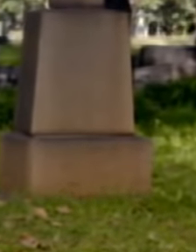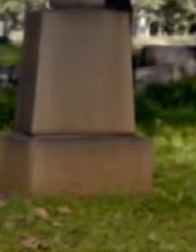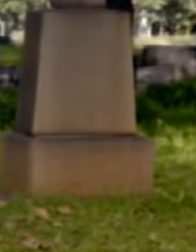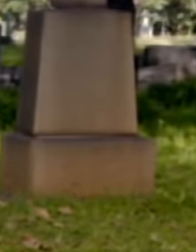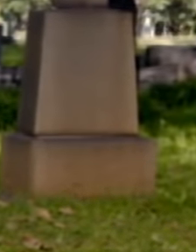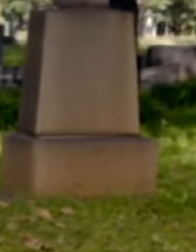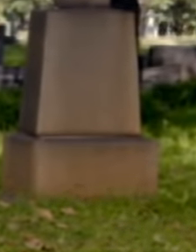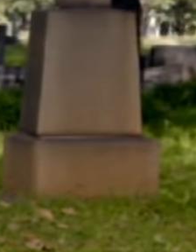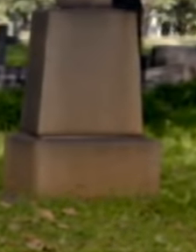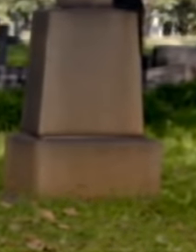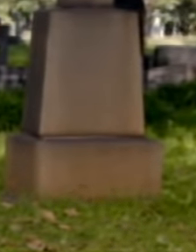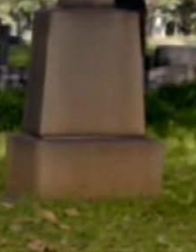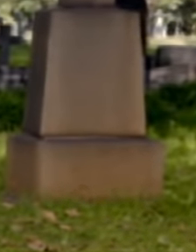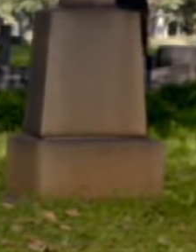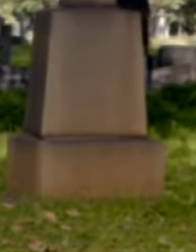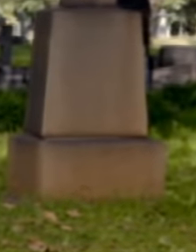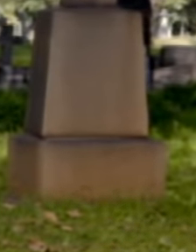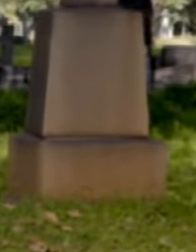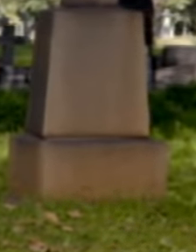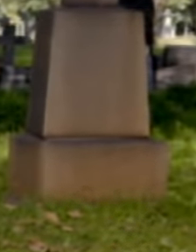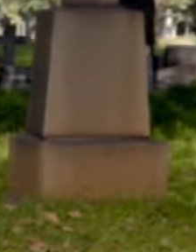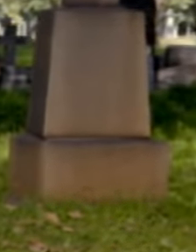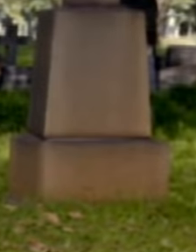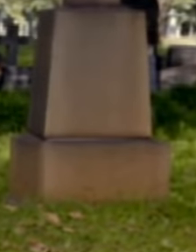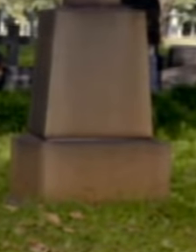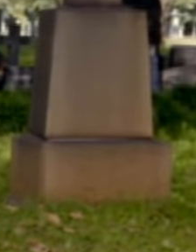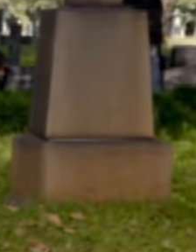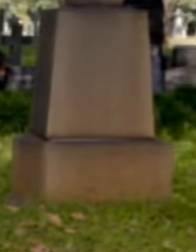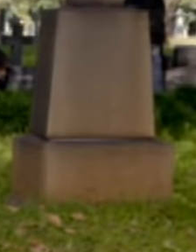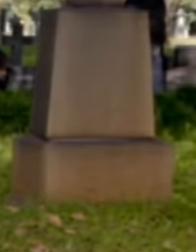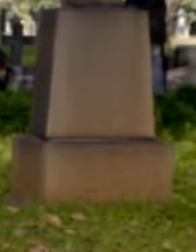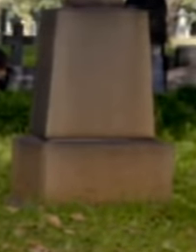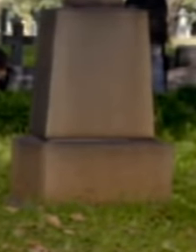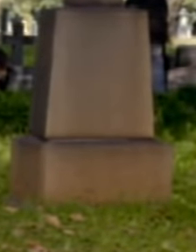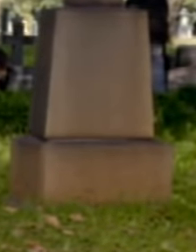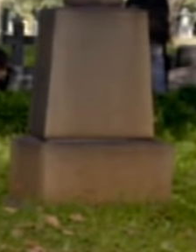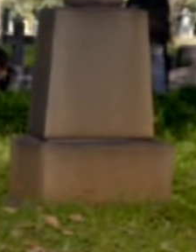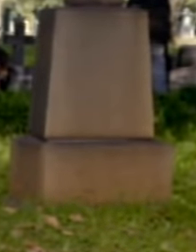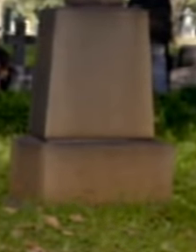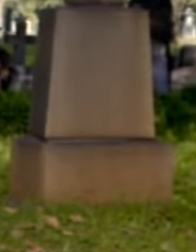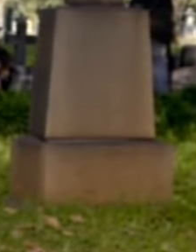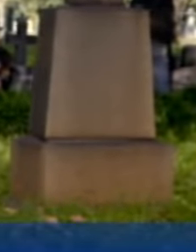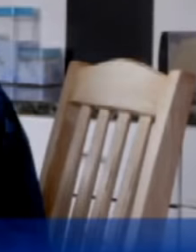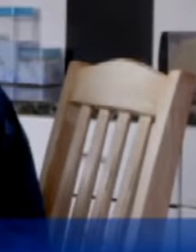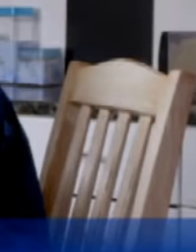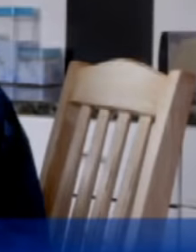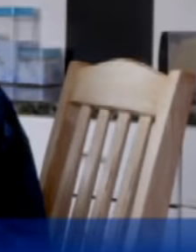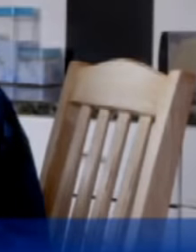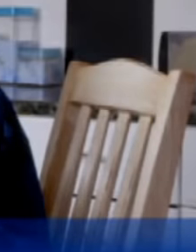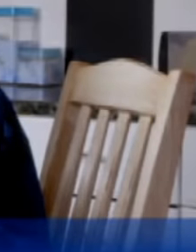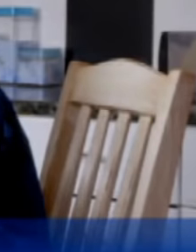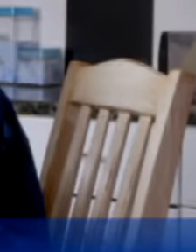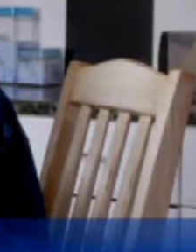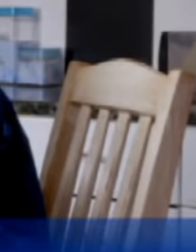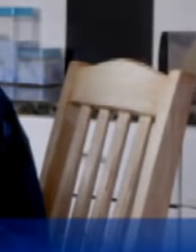Everyone wants a dignified funeral. That is what a clientele funeral plan can give you. Lasting dignity. I just